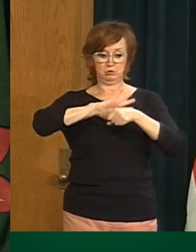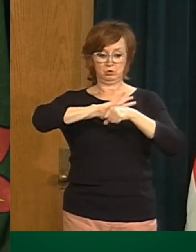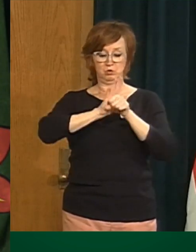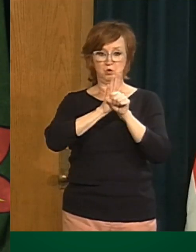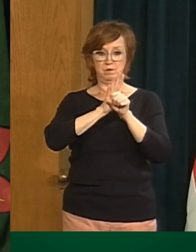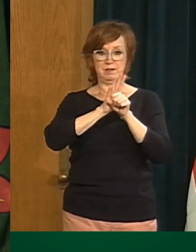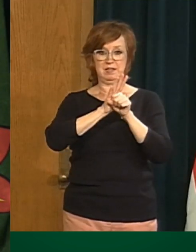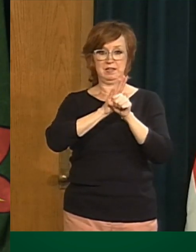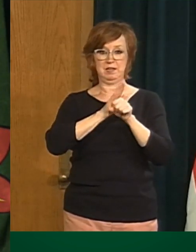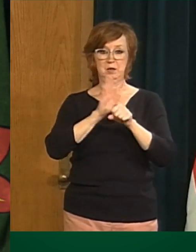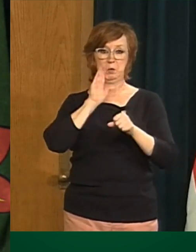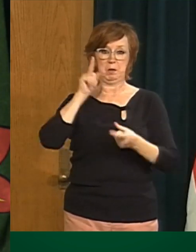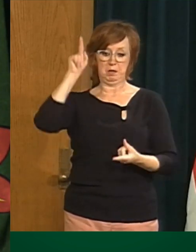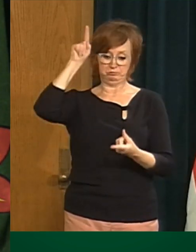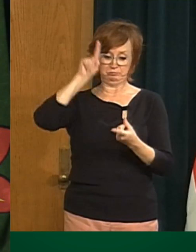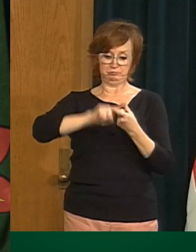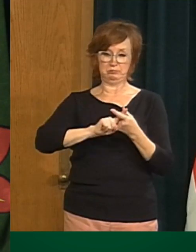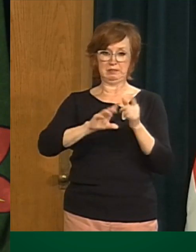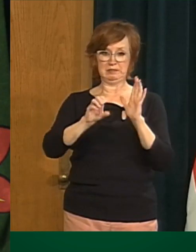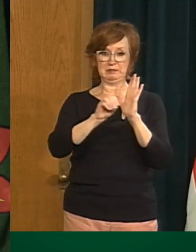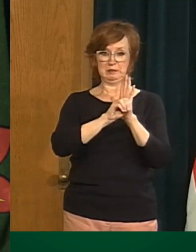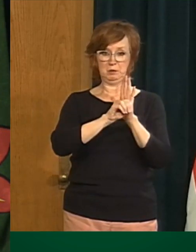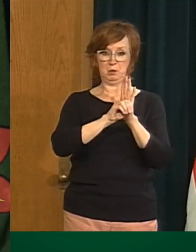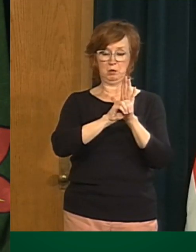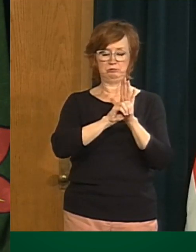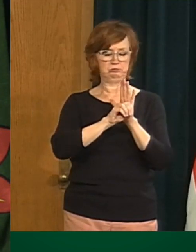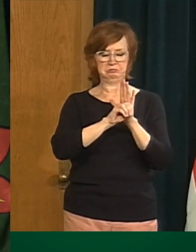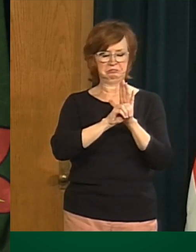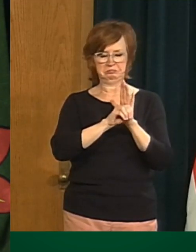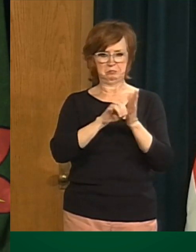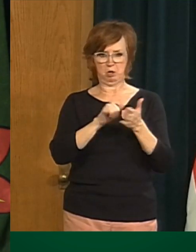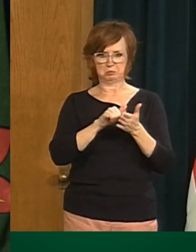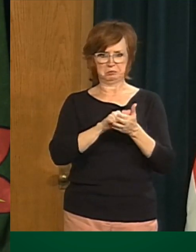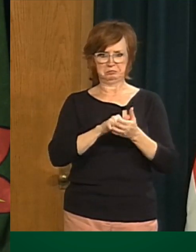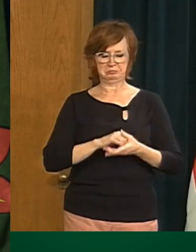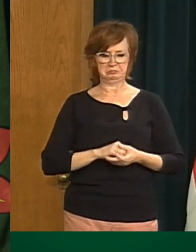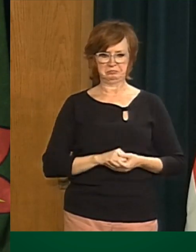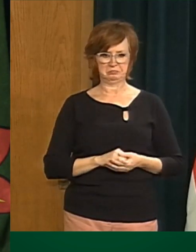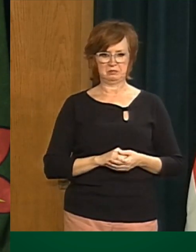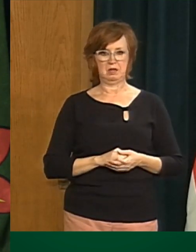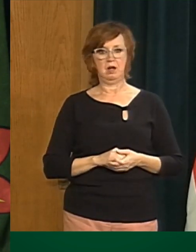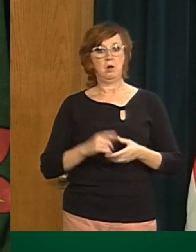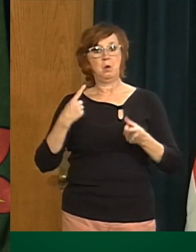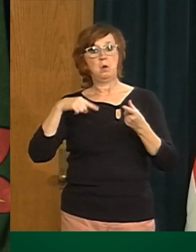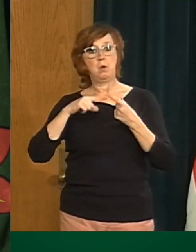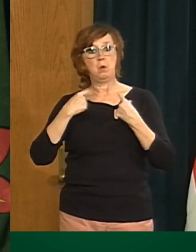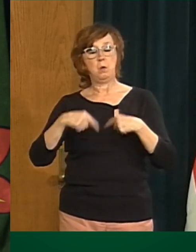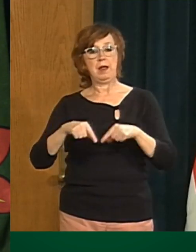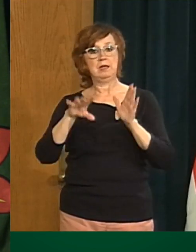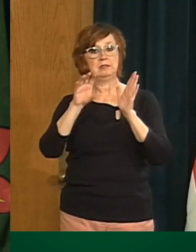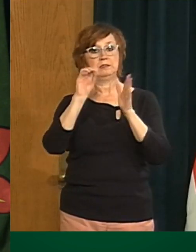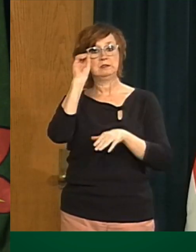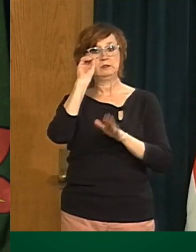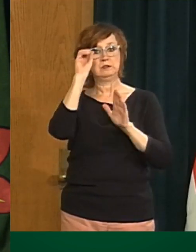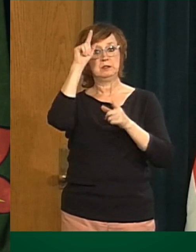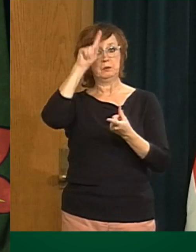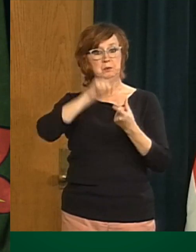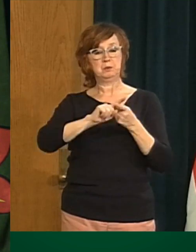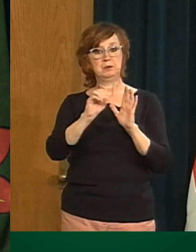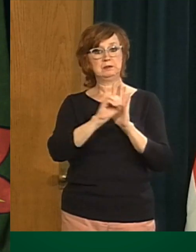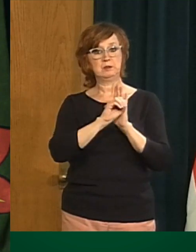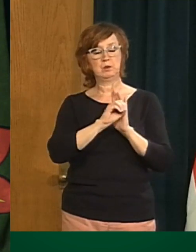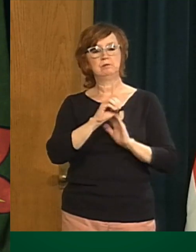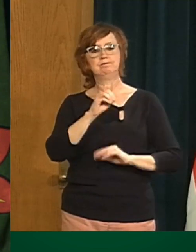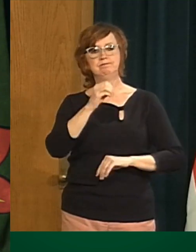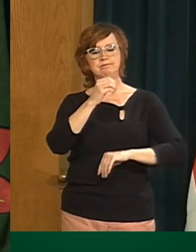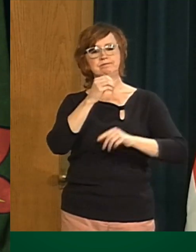very controllable, would be the hope. But we aren't going to be able to eradicate the spread of COVID-19. No one has been able to